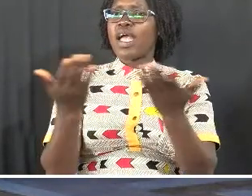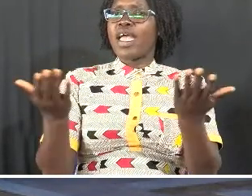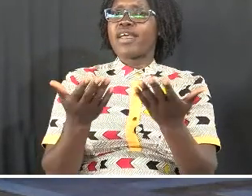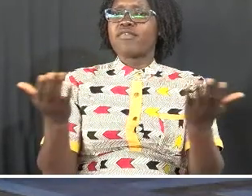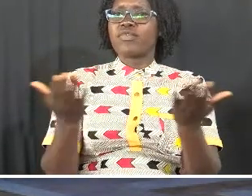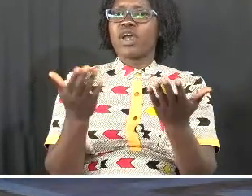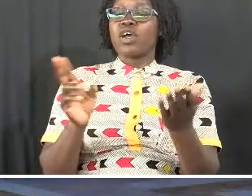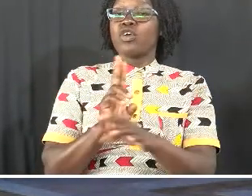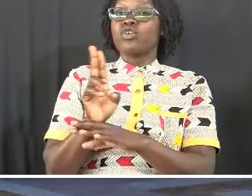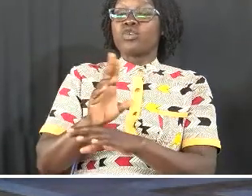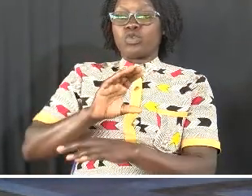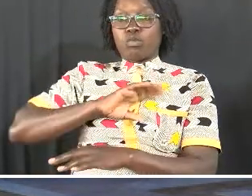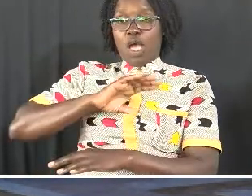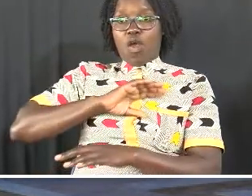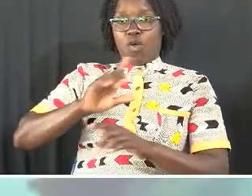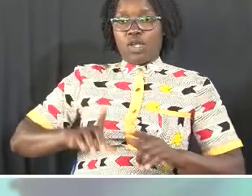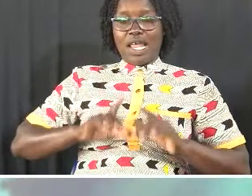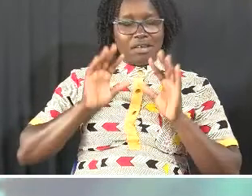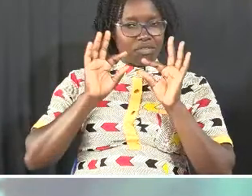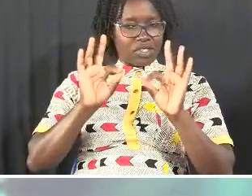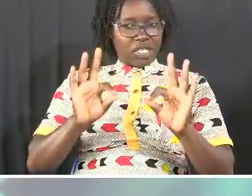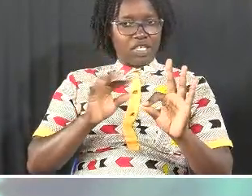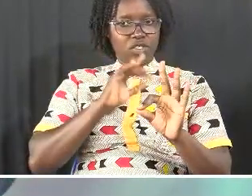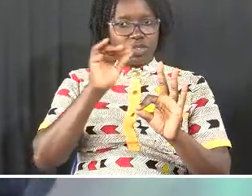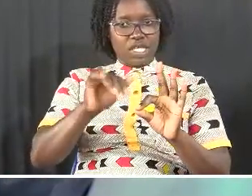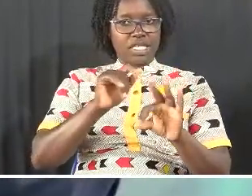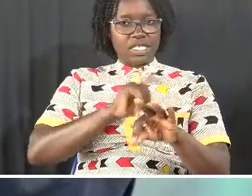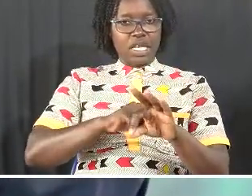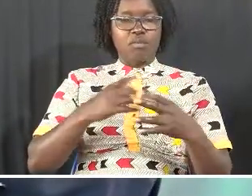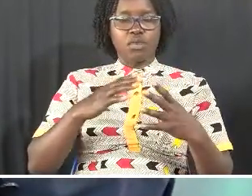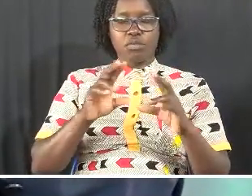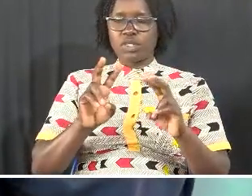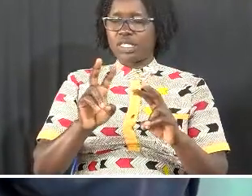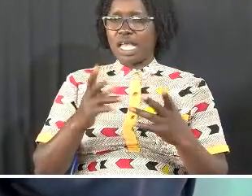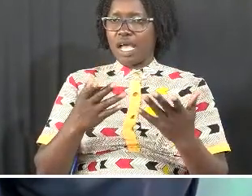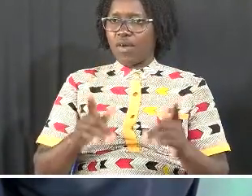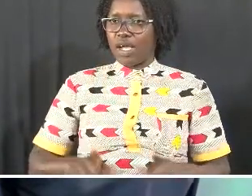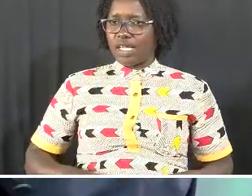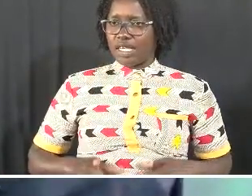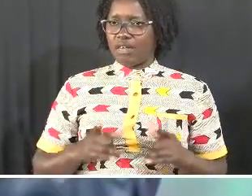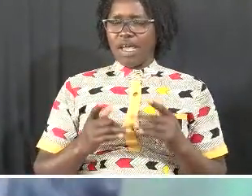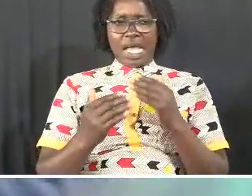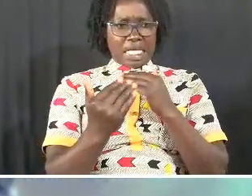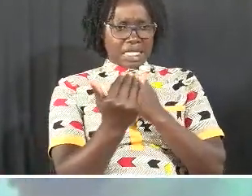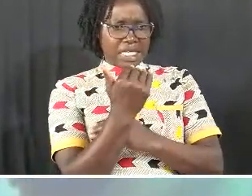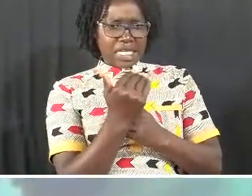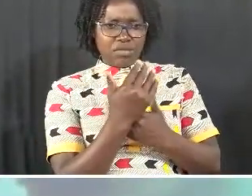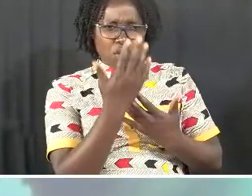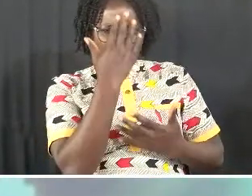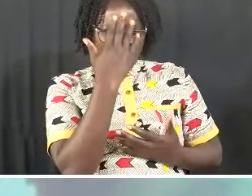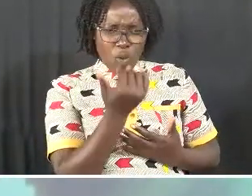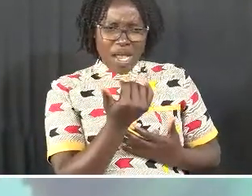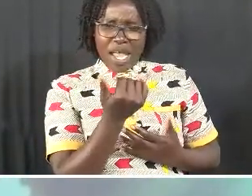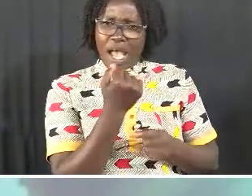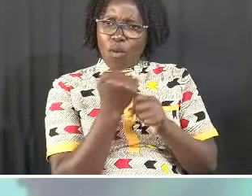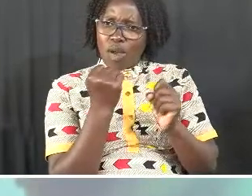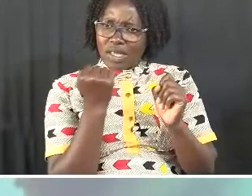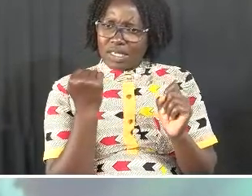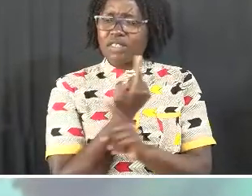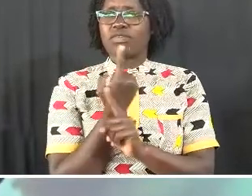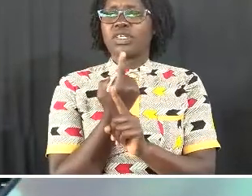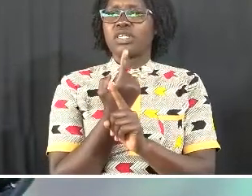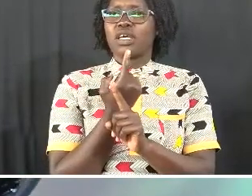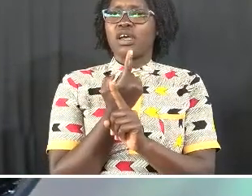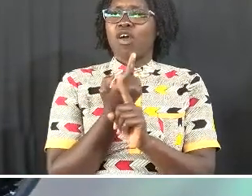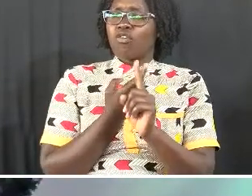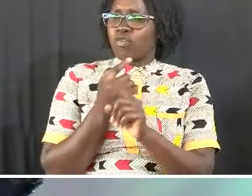use my own lifestyle, so that when people see the way I live, they will ask me, why do you live so differently from the people around